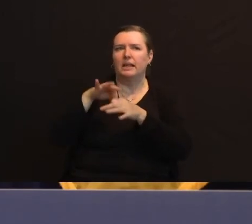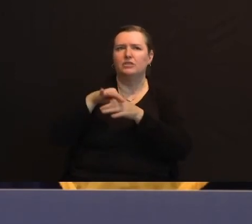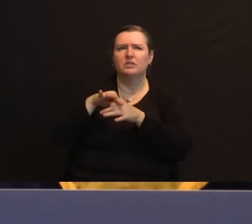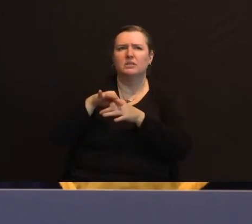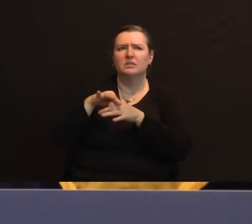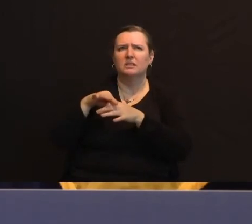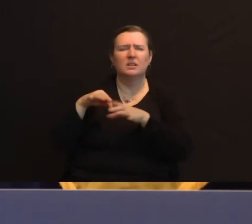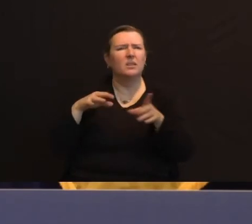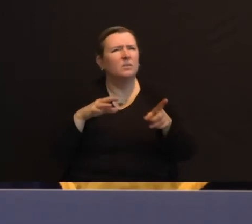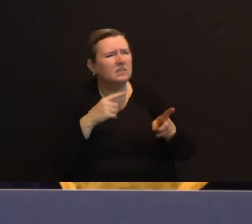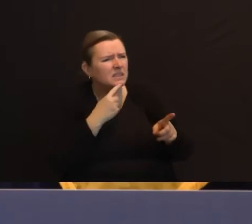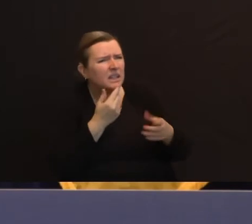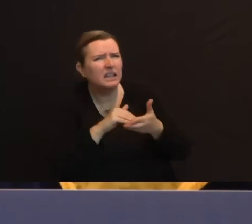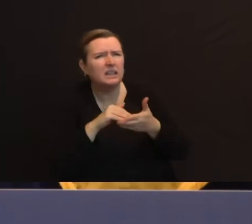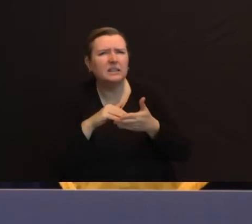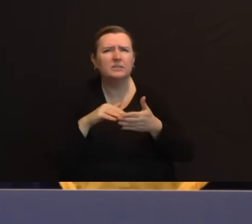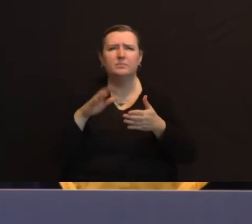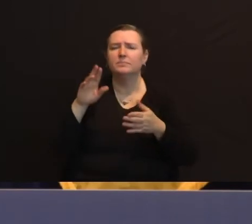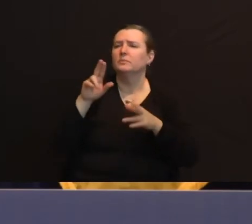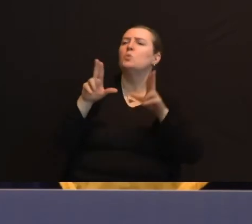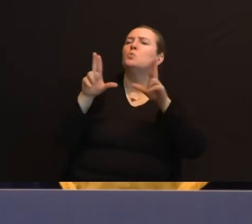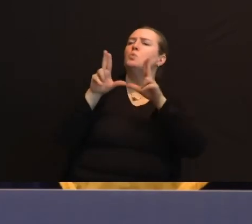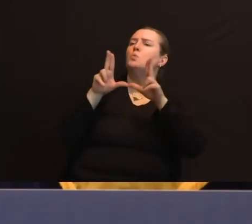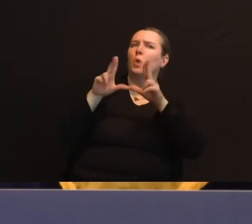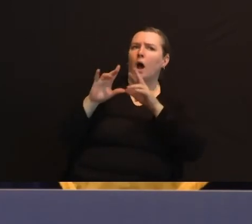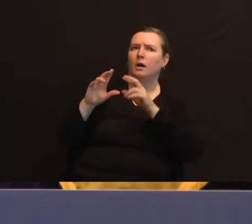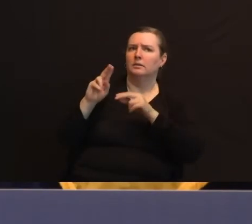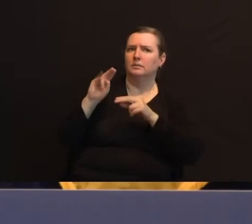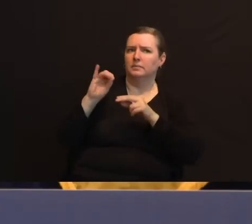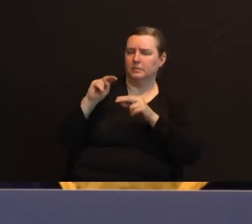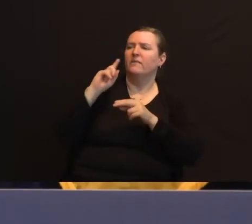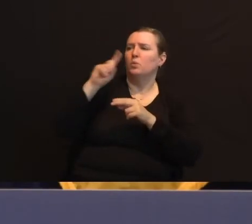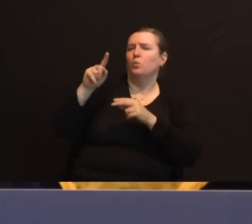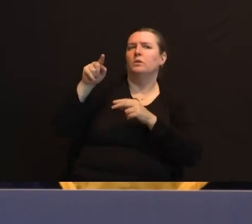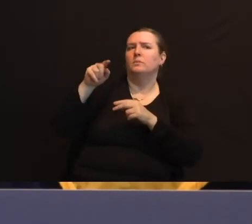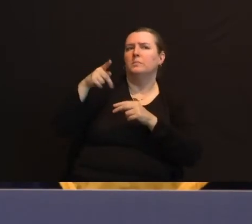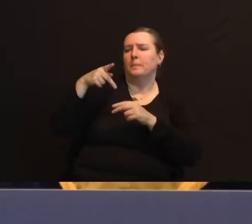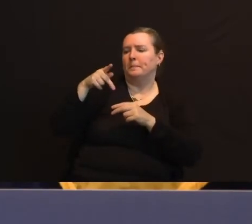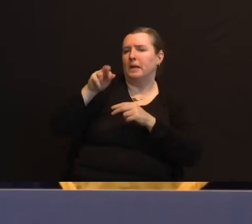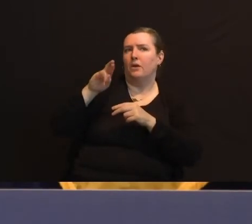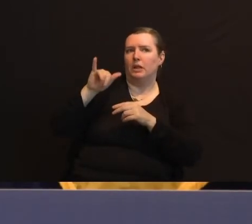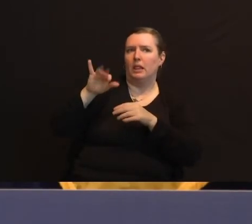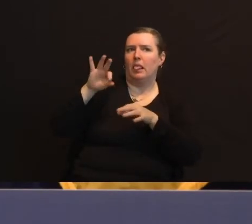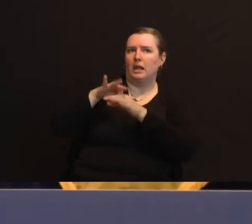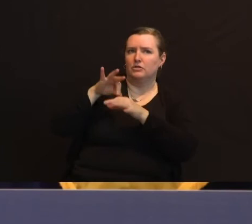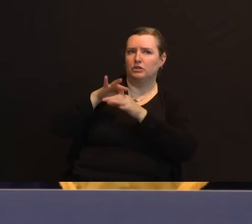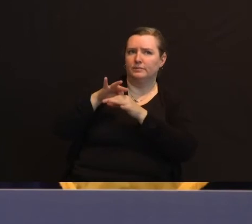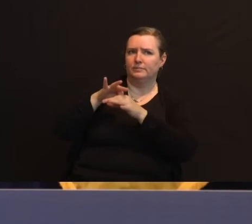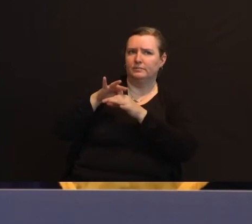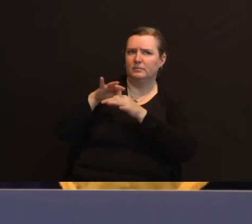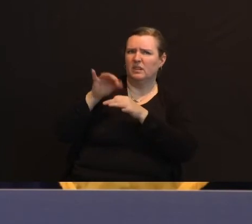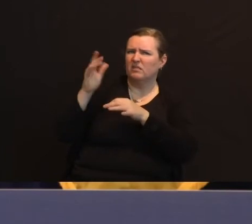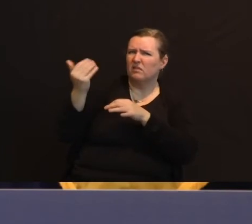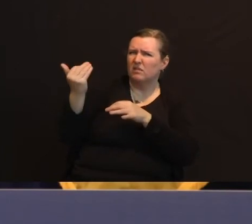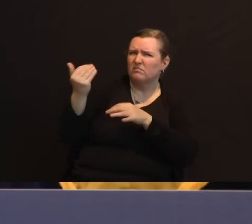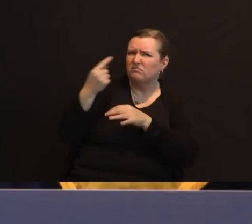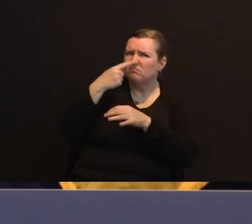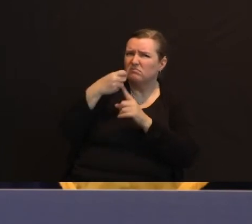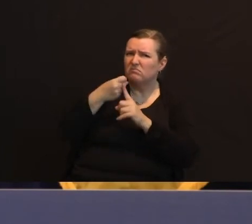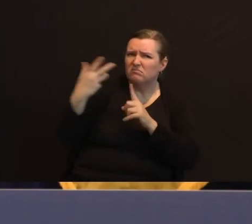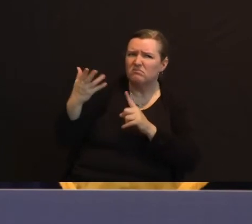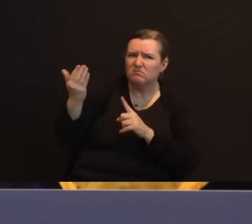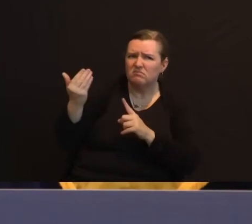campaign? Unionizing. Yep. And then I don't know if you've seen what Congressman Pascrell has been saying the past few days,